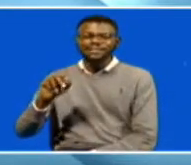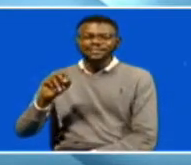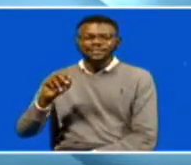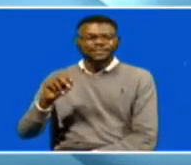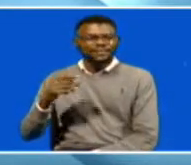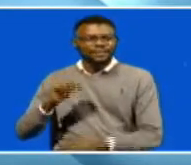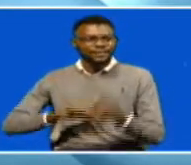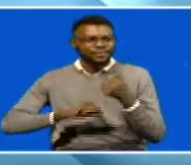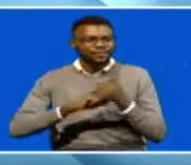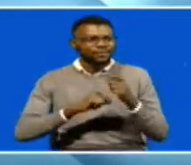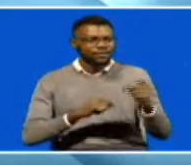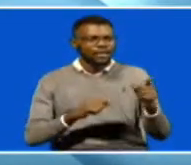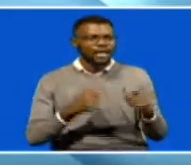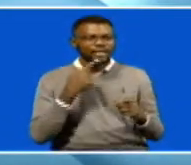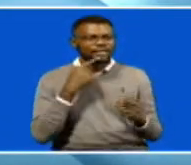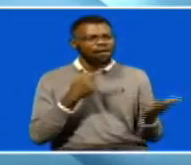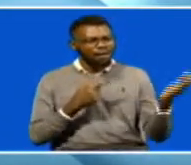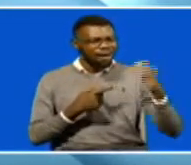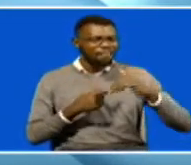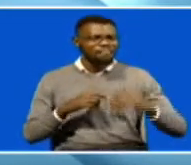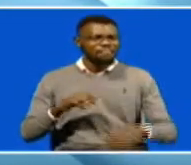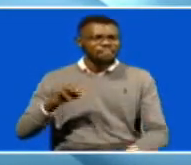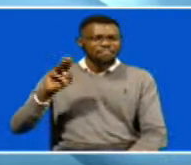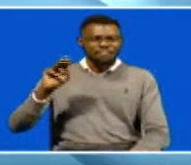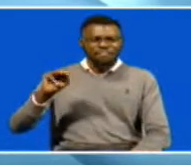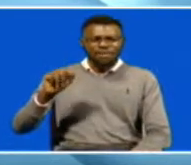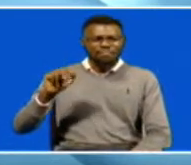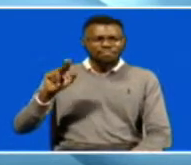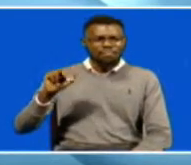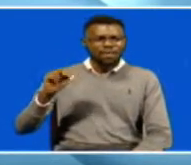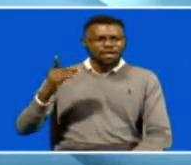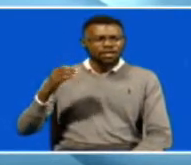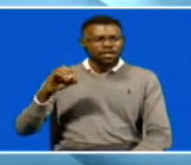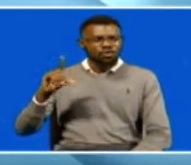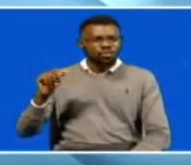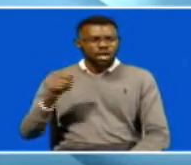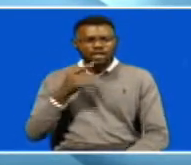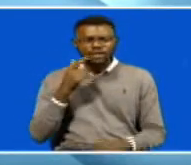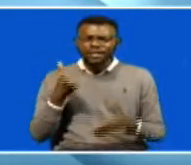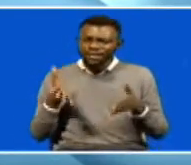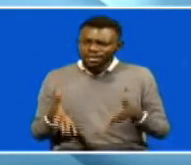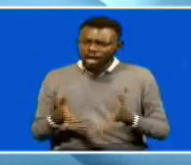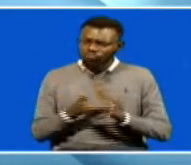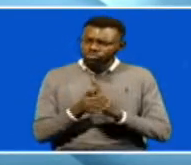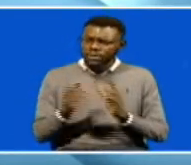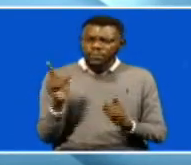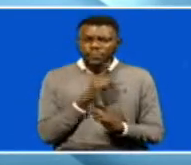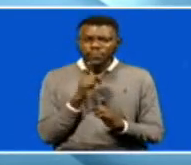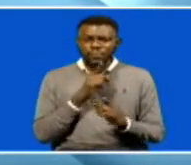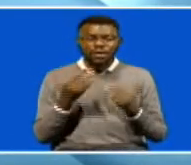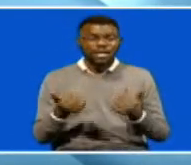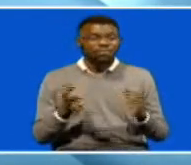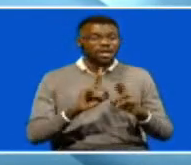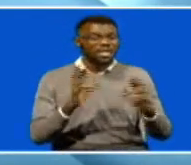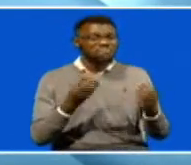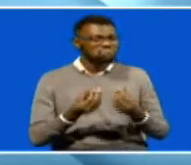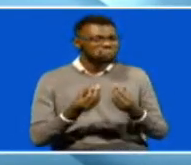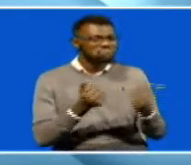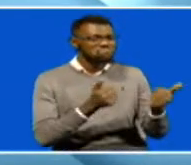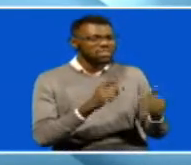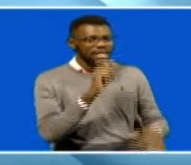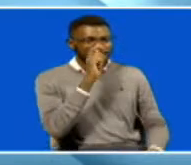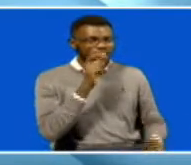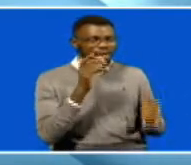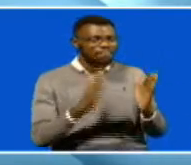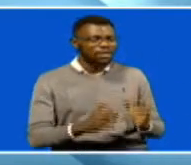Mandonga Mtukazi to a rematch, saying he has now sharpened his arsenal and is ready to floor the sharp-mouthed Tanzanian.